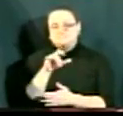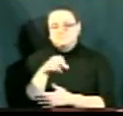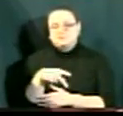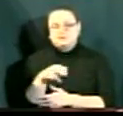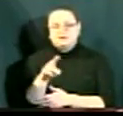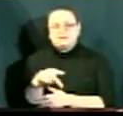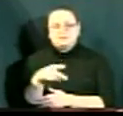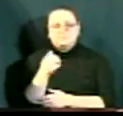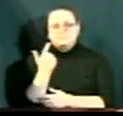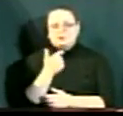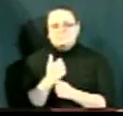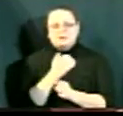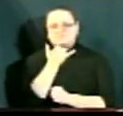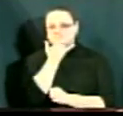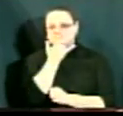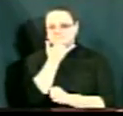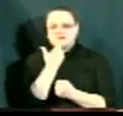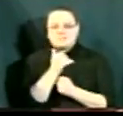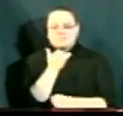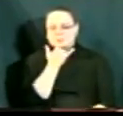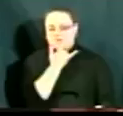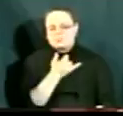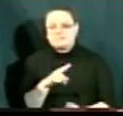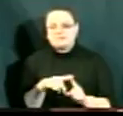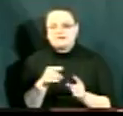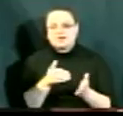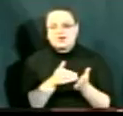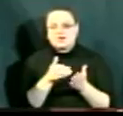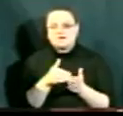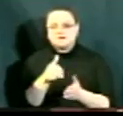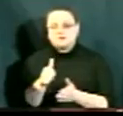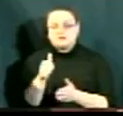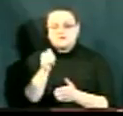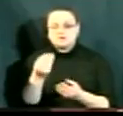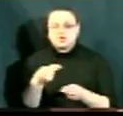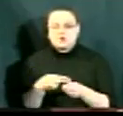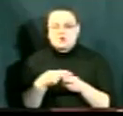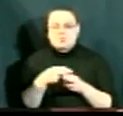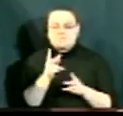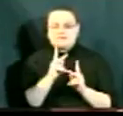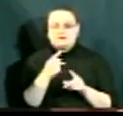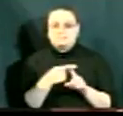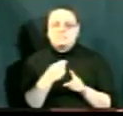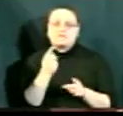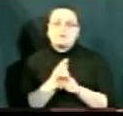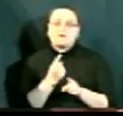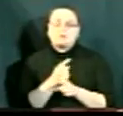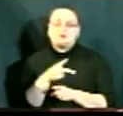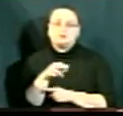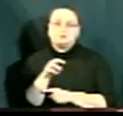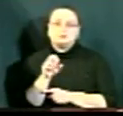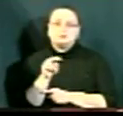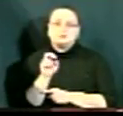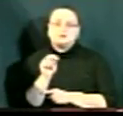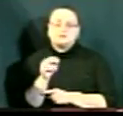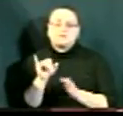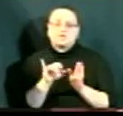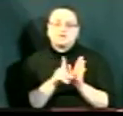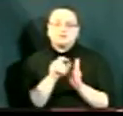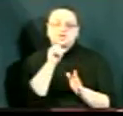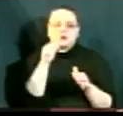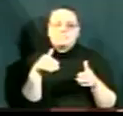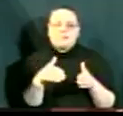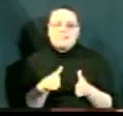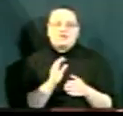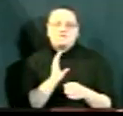make mistakes, don't get me wrong here. Constantly refusing to call people by their proper pronouns or identity should not be allowed